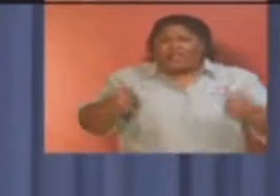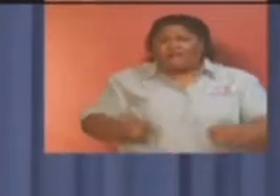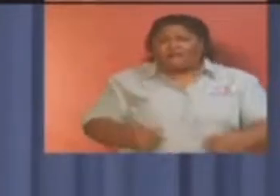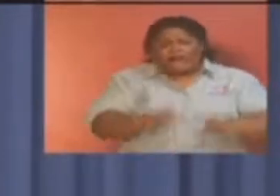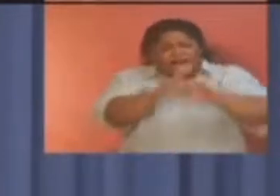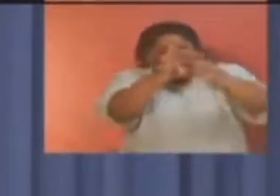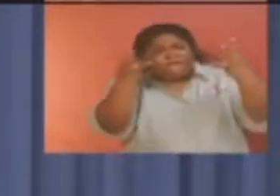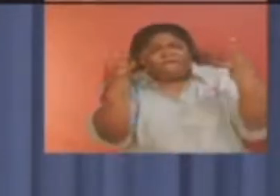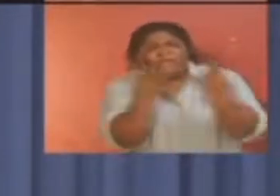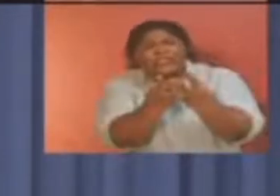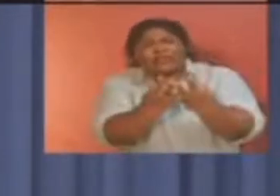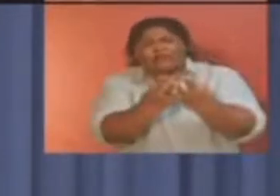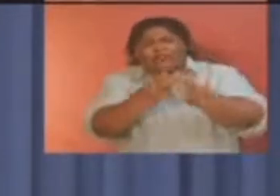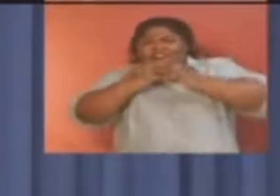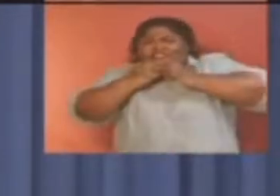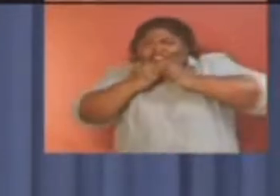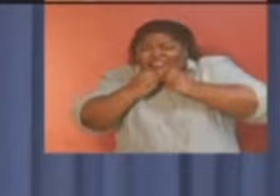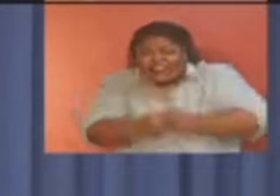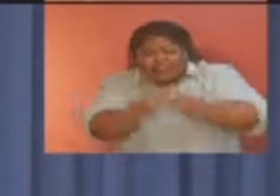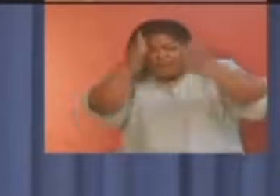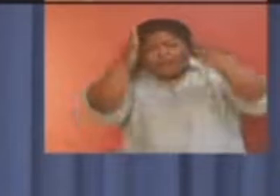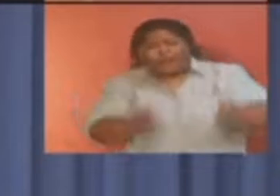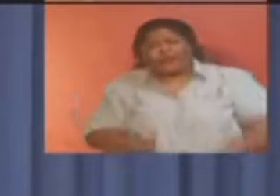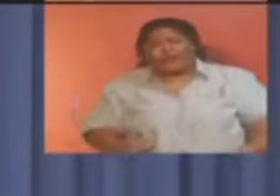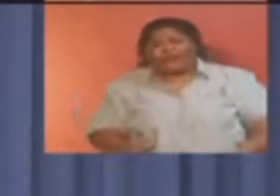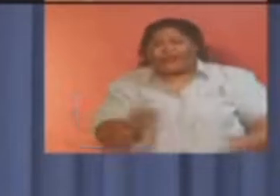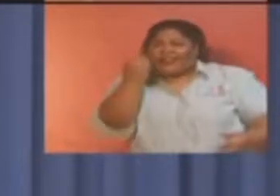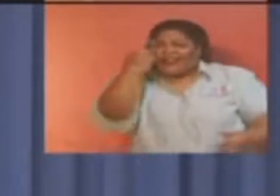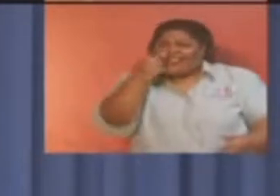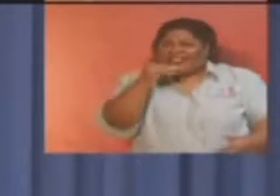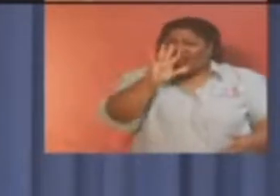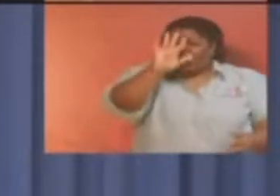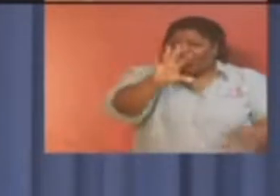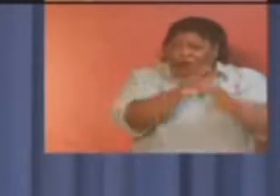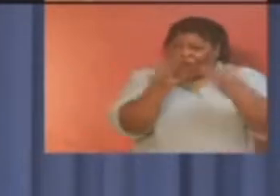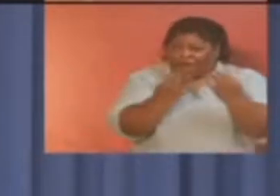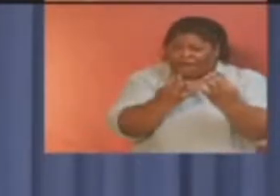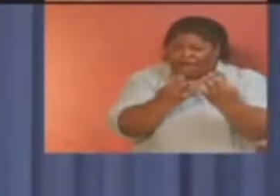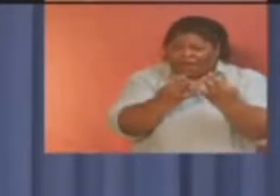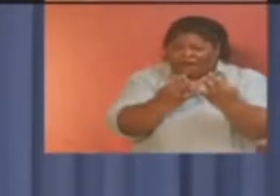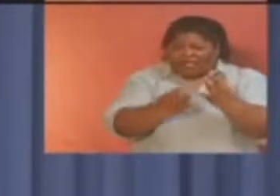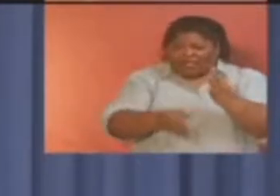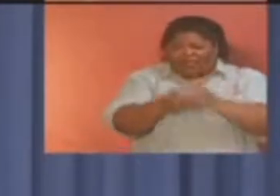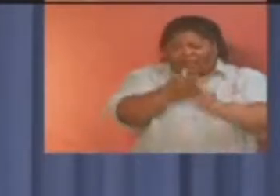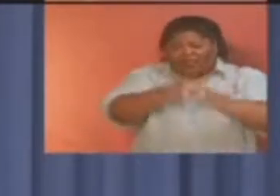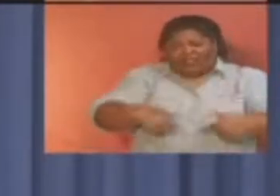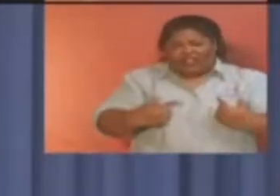that. The fact that nobody has died in your family is not an excuse to play the fool.